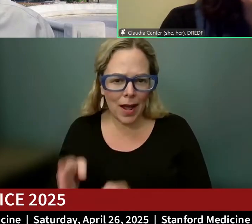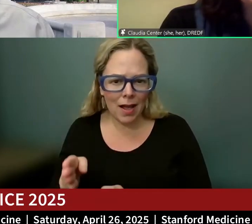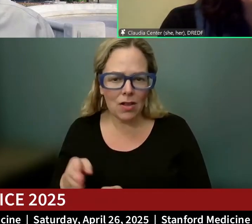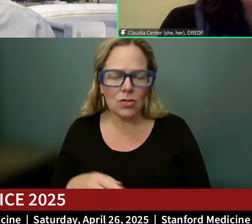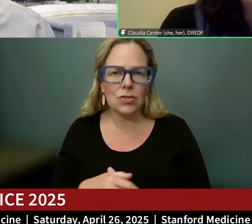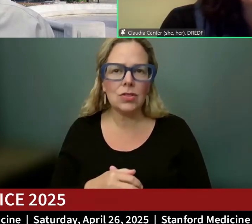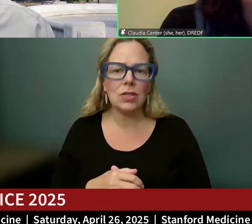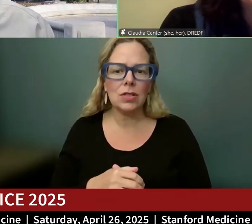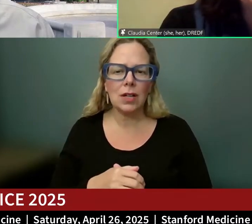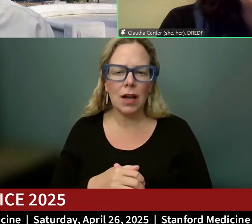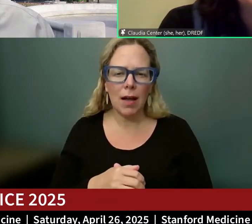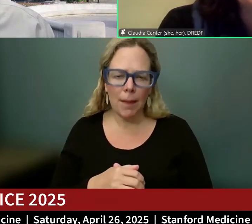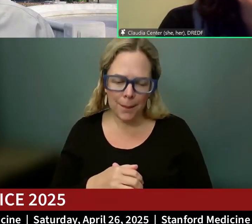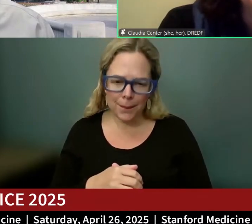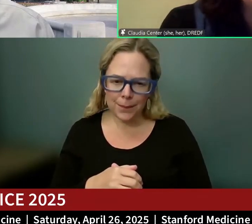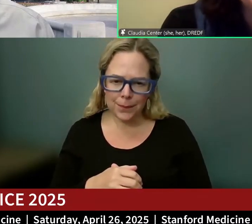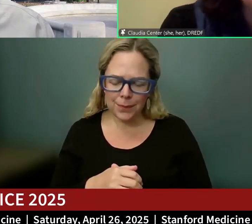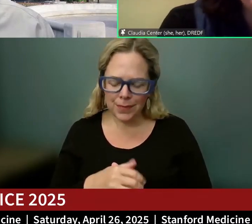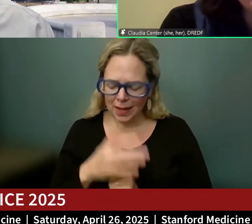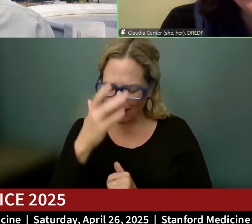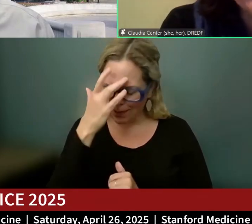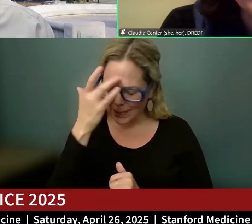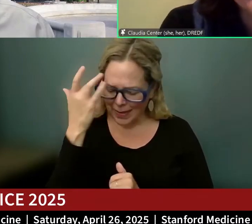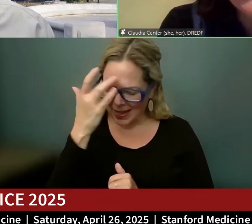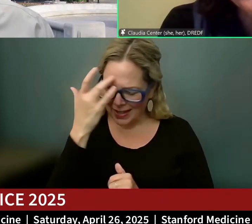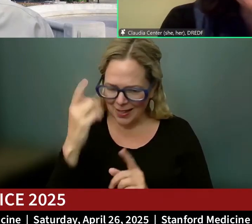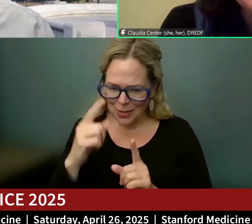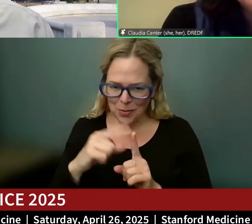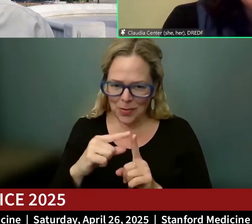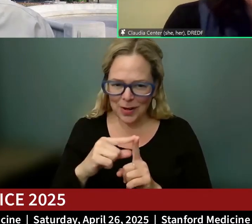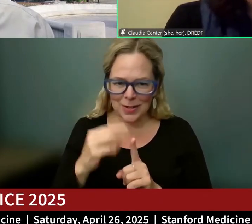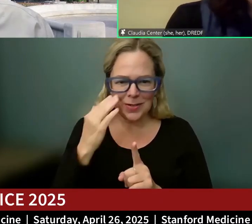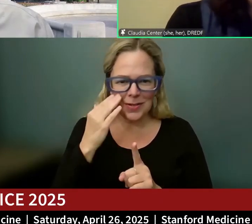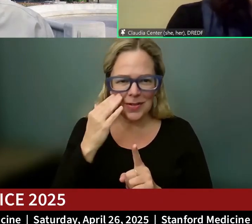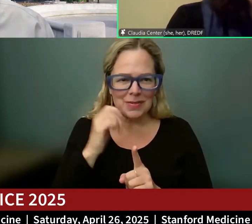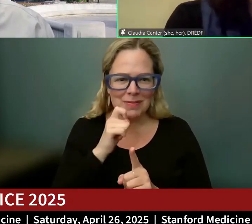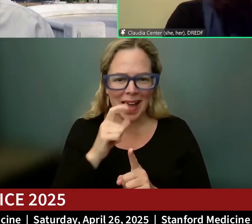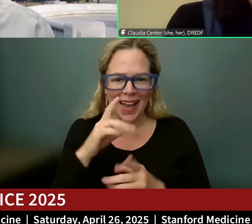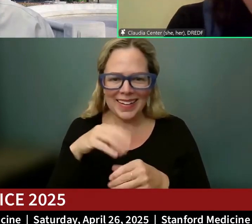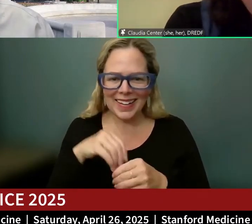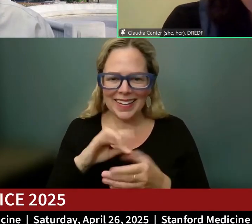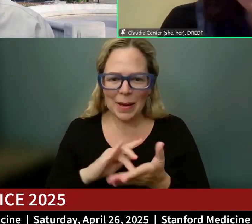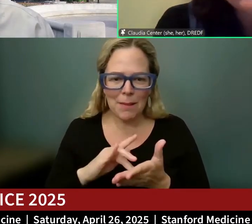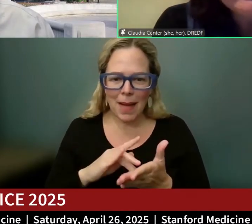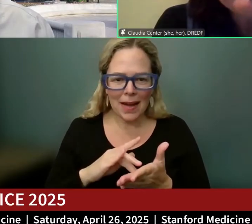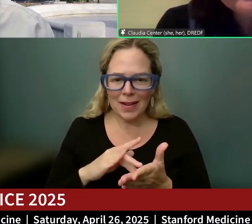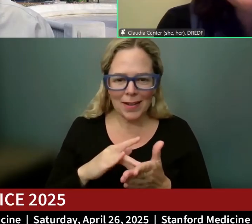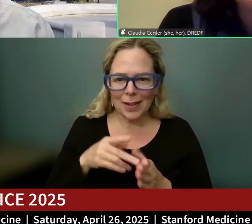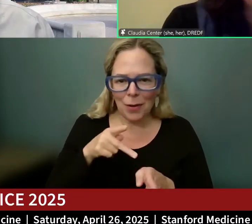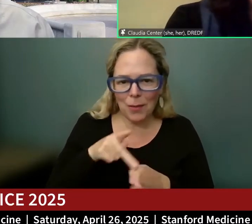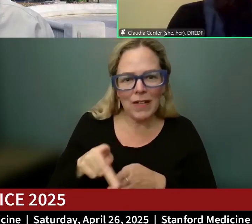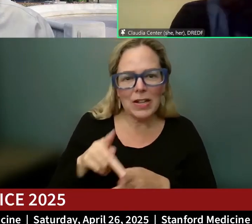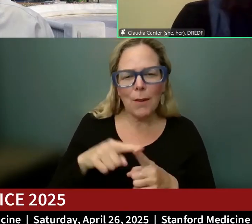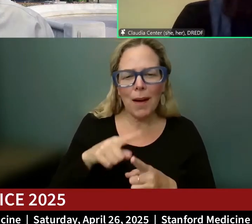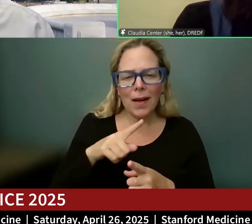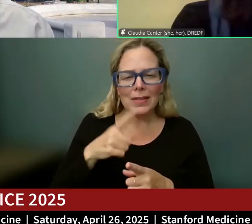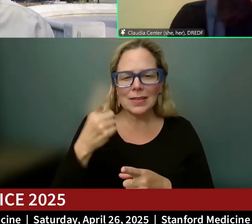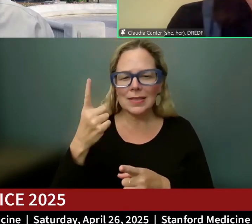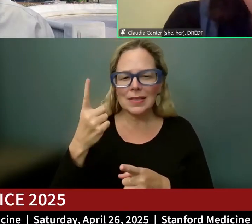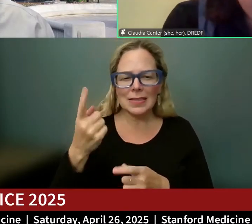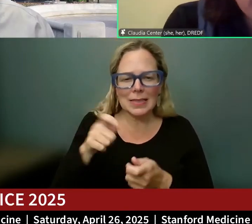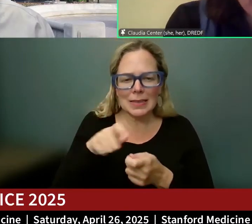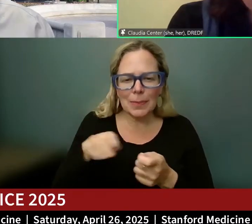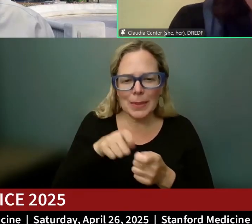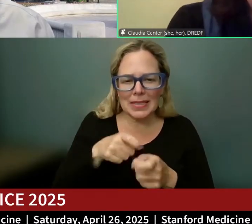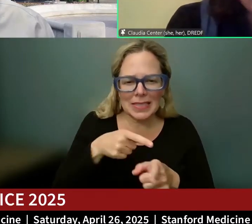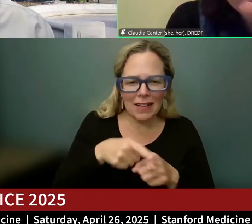uh, blanking on the word. You can tell I'm not a medical profession. Certain IVs that she could do it if she could